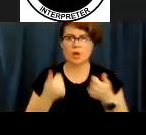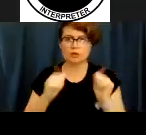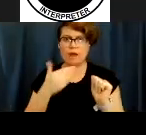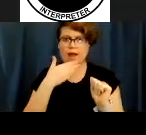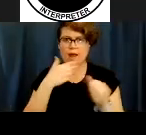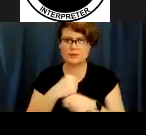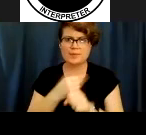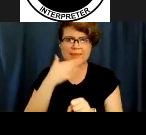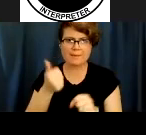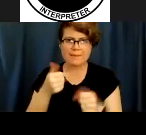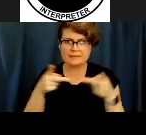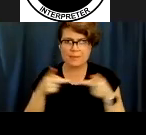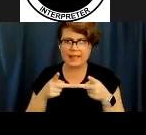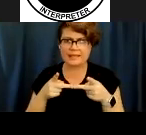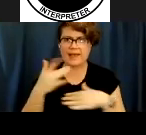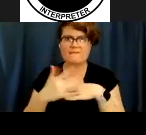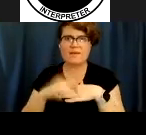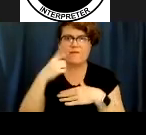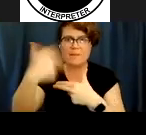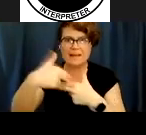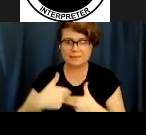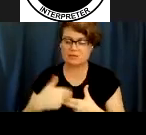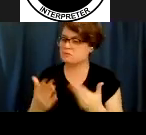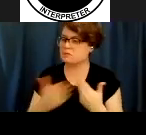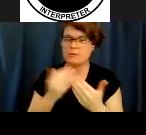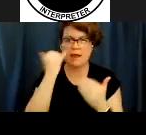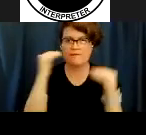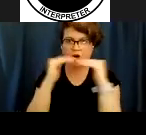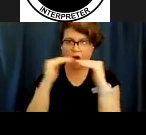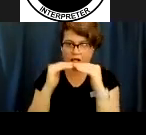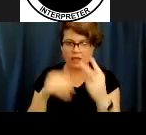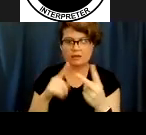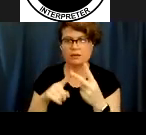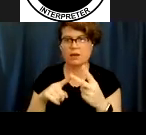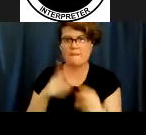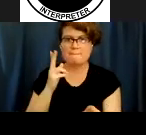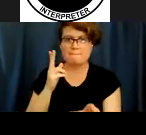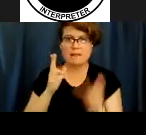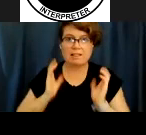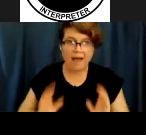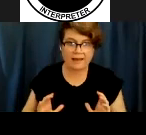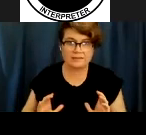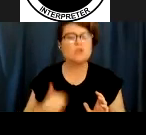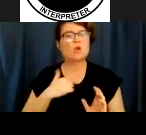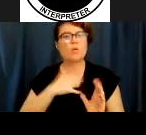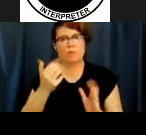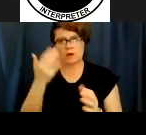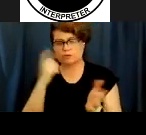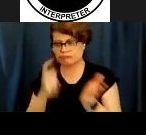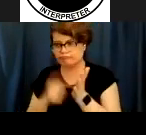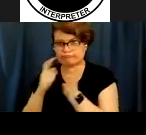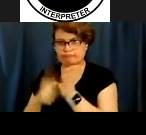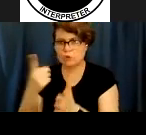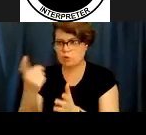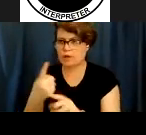participation. So this could be with a colleague, this could be with a client. We want to acknowledge and honor input and questions from everyone. And